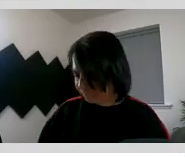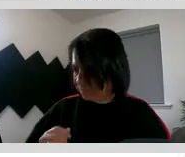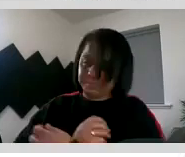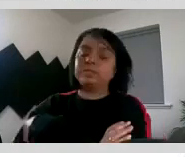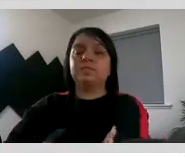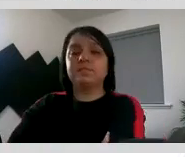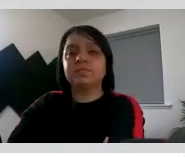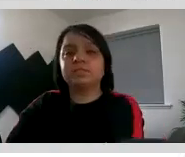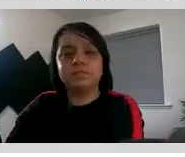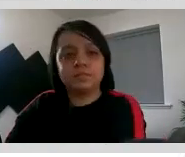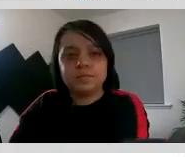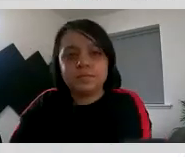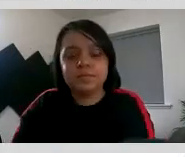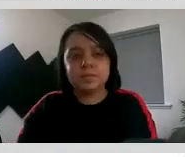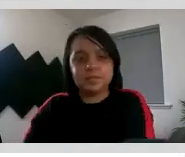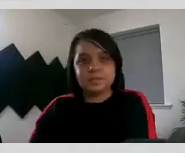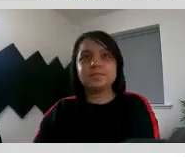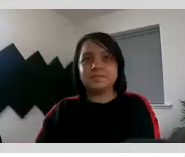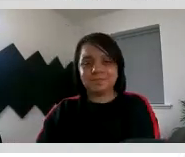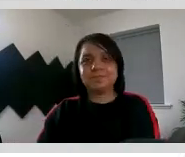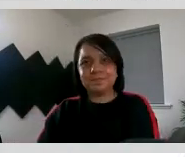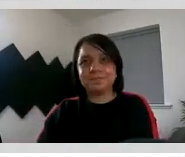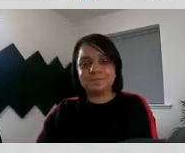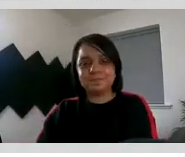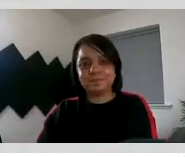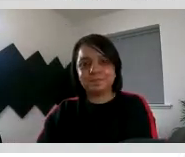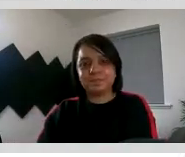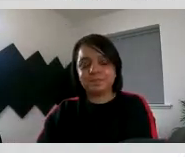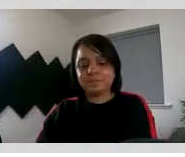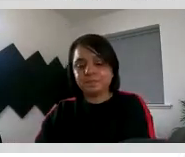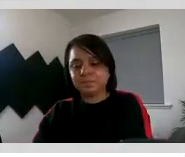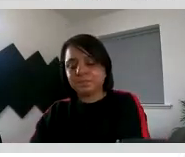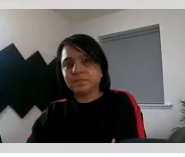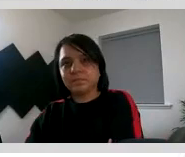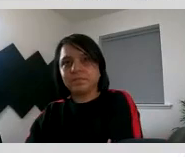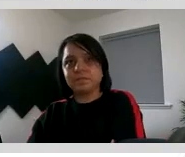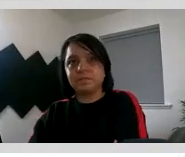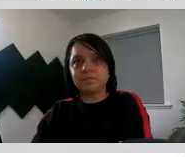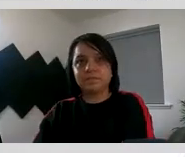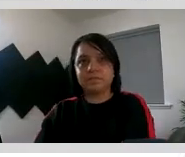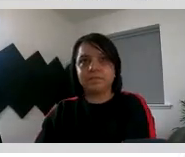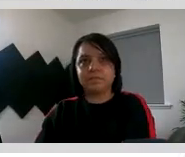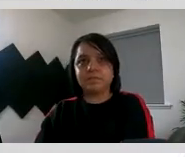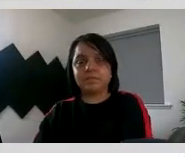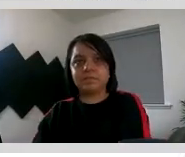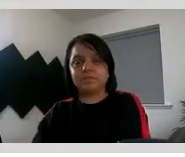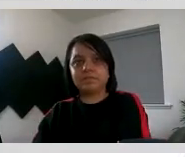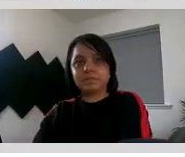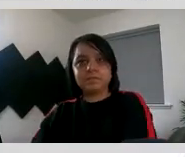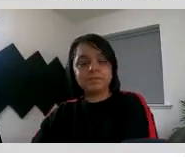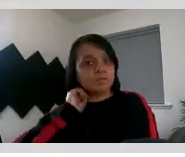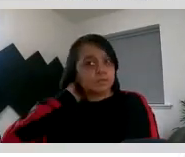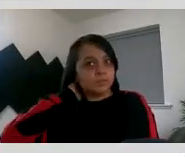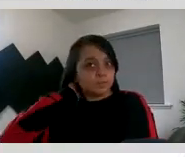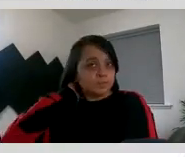non-English speaking, like, immigrants from other countries. They live in very close little communities